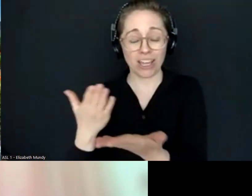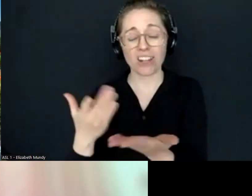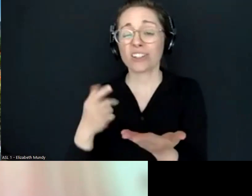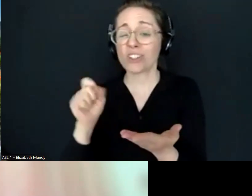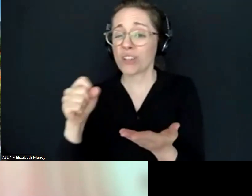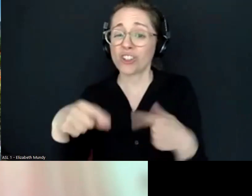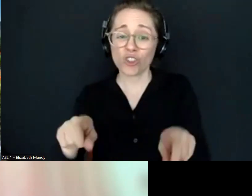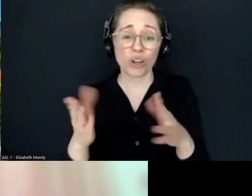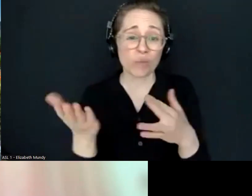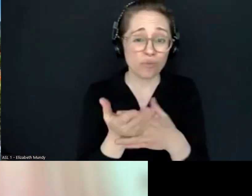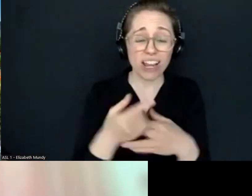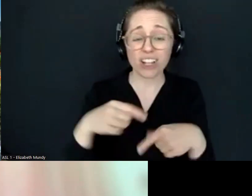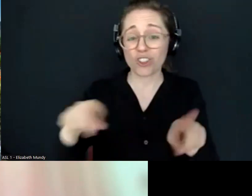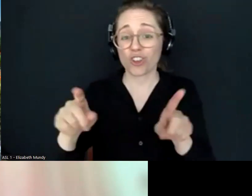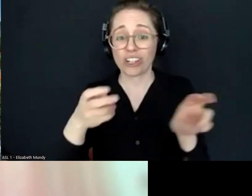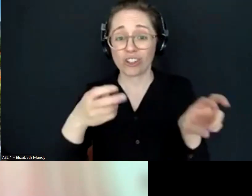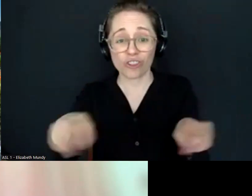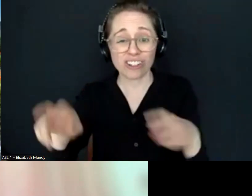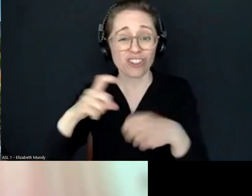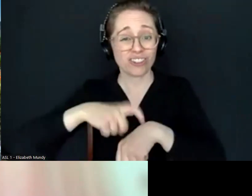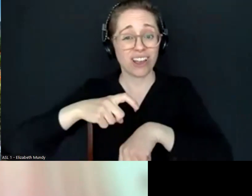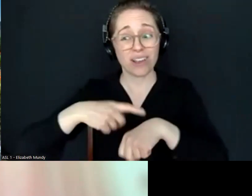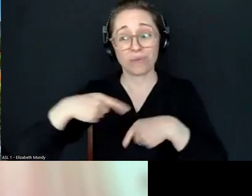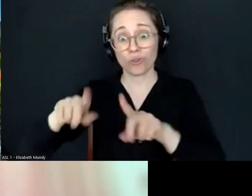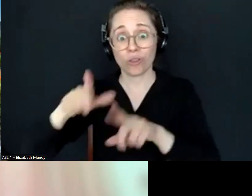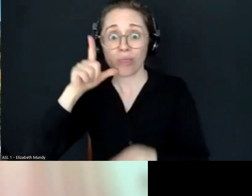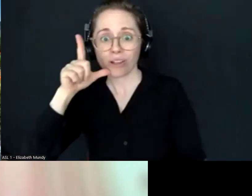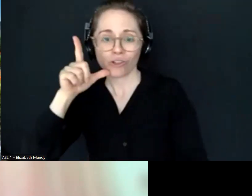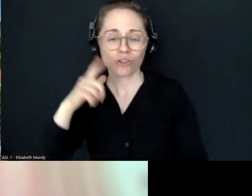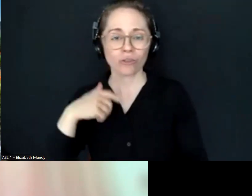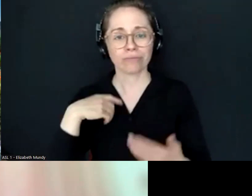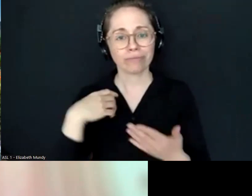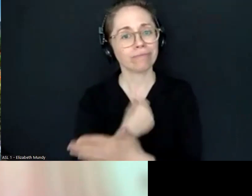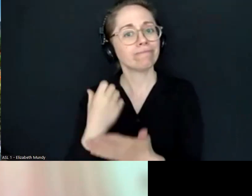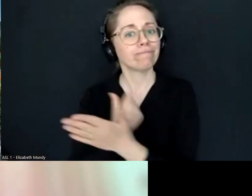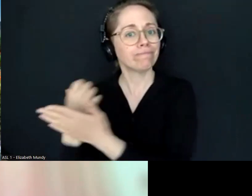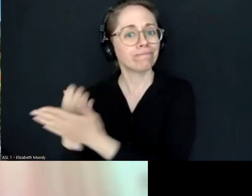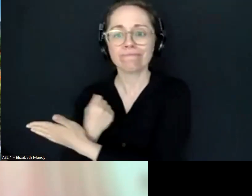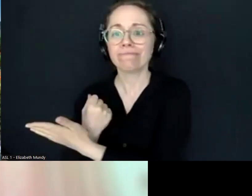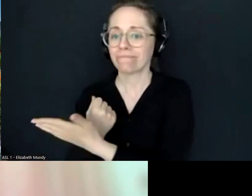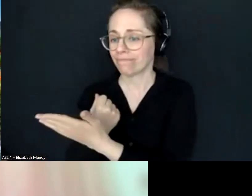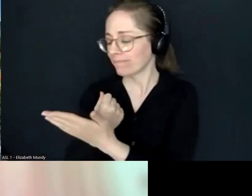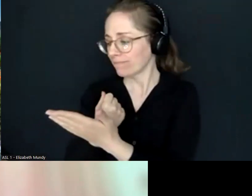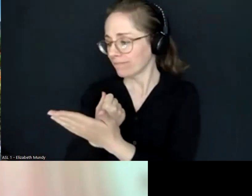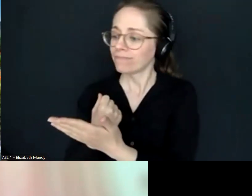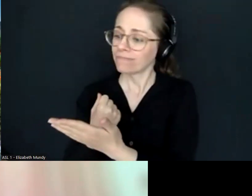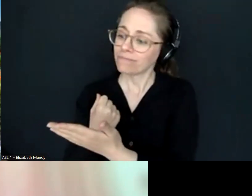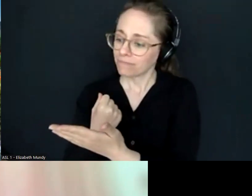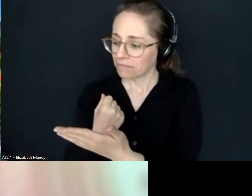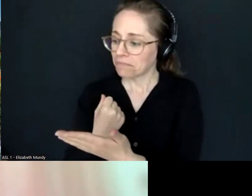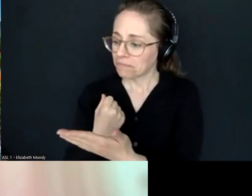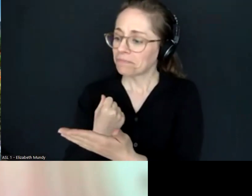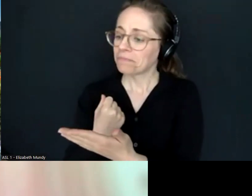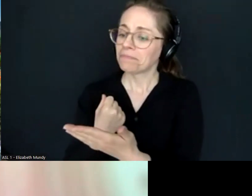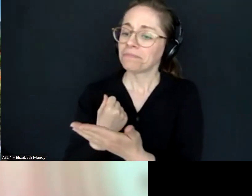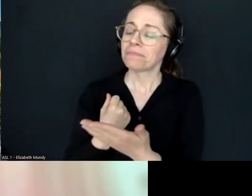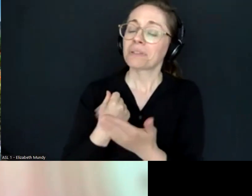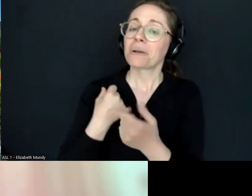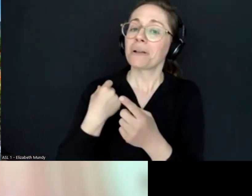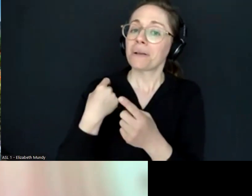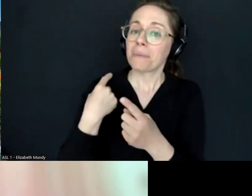and lunches, what are some opportunities to also have those be coupled with networking, but balanced